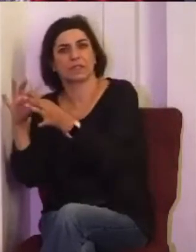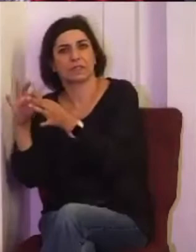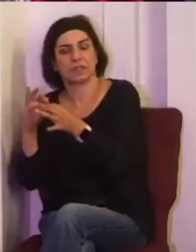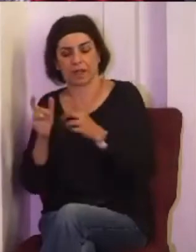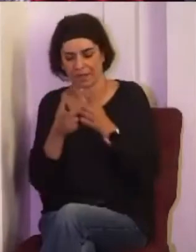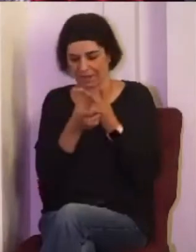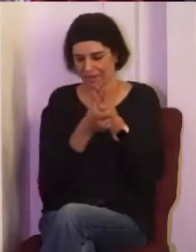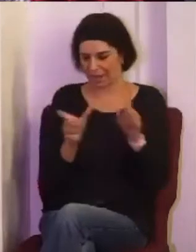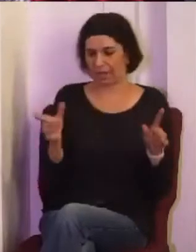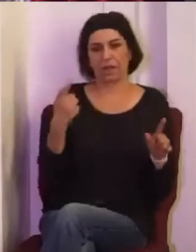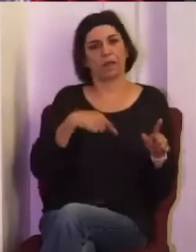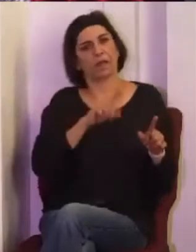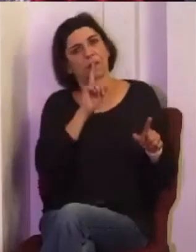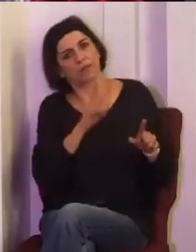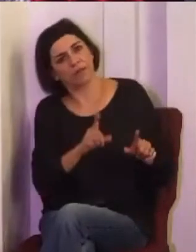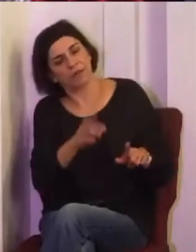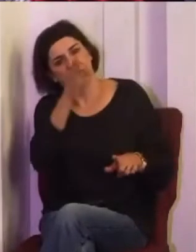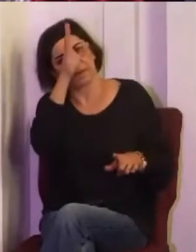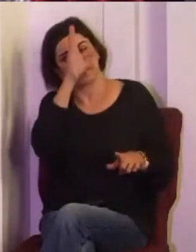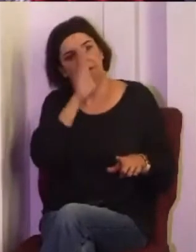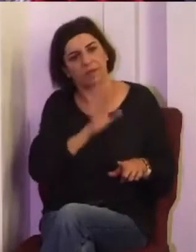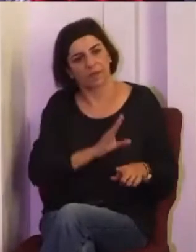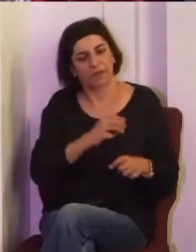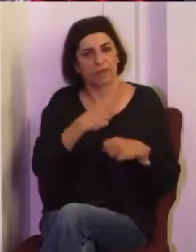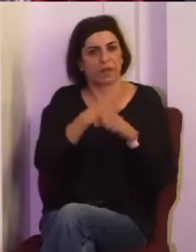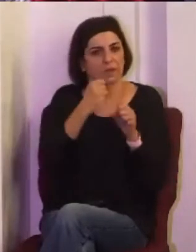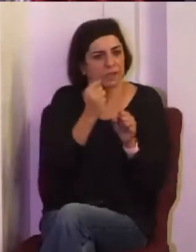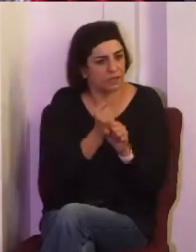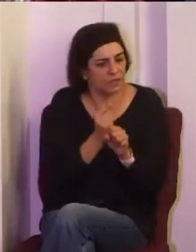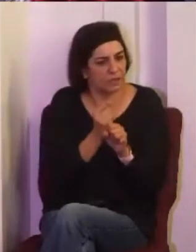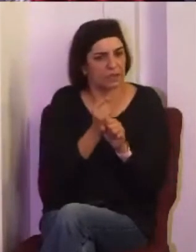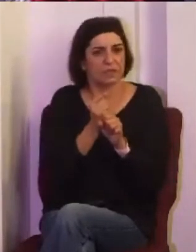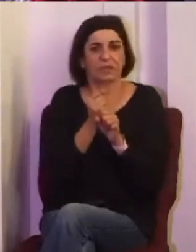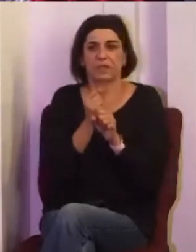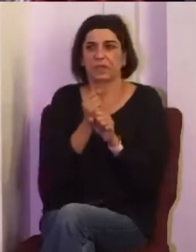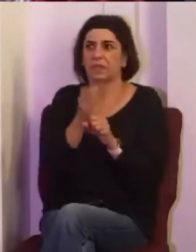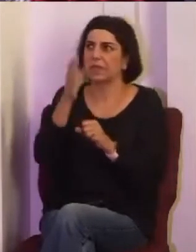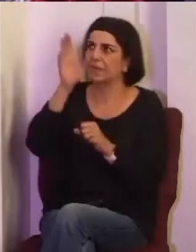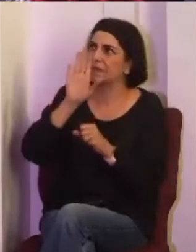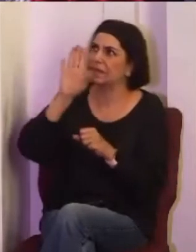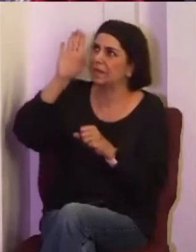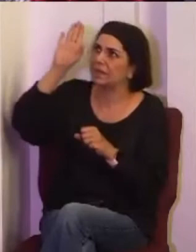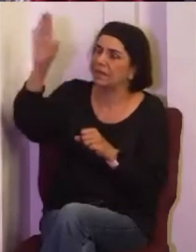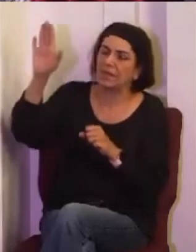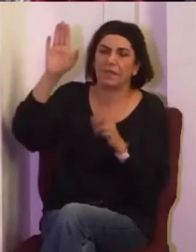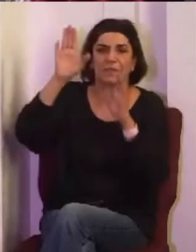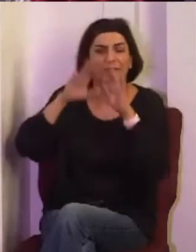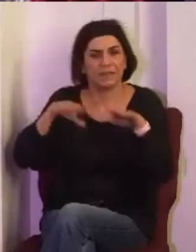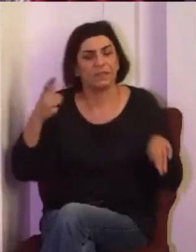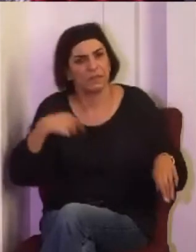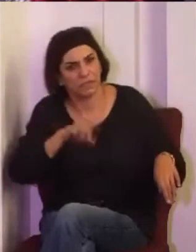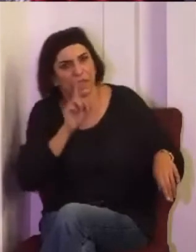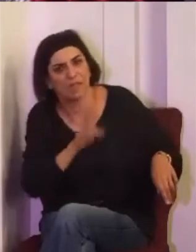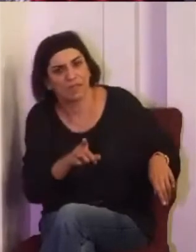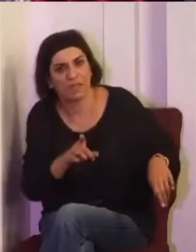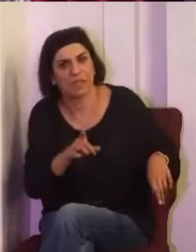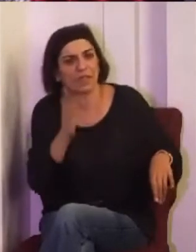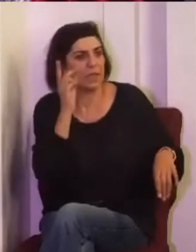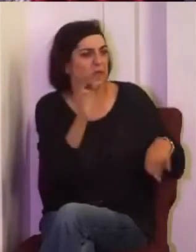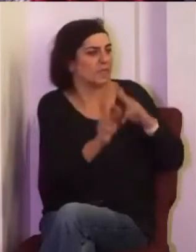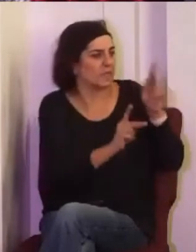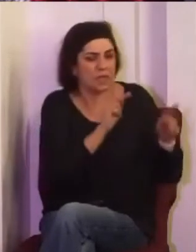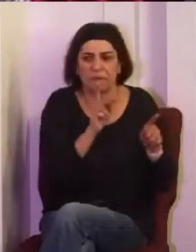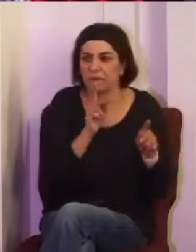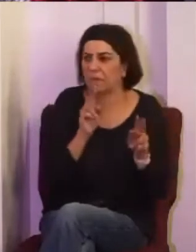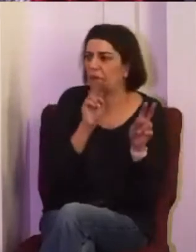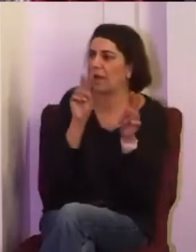creation. We were God's children. And that God loved us, and we saw it in those people that had already figured that